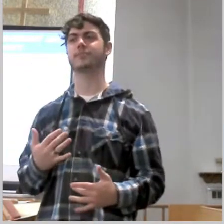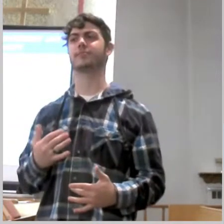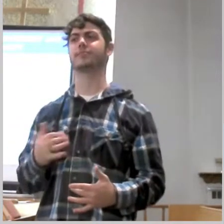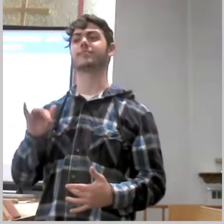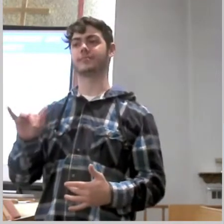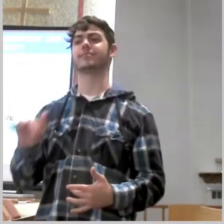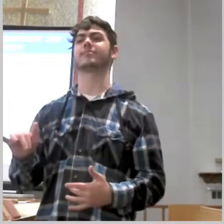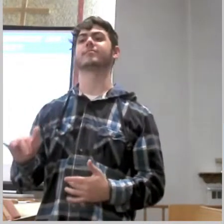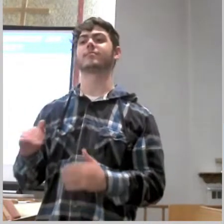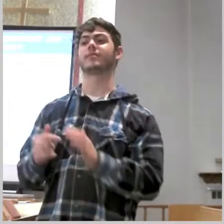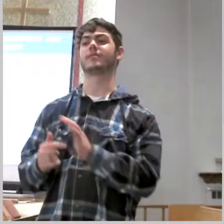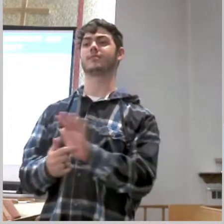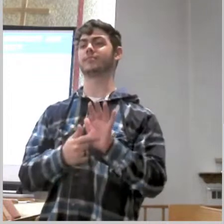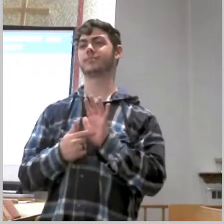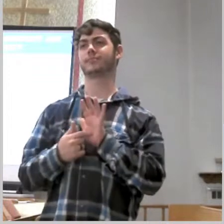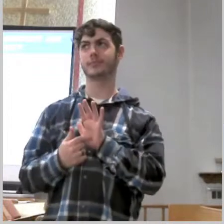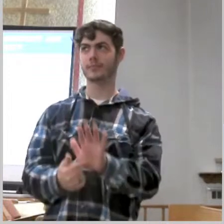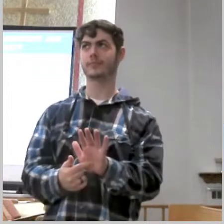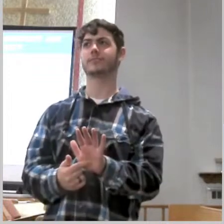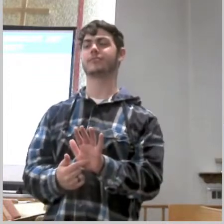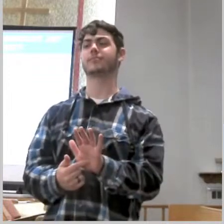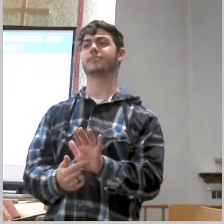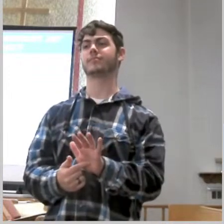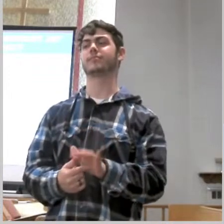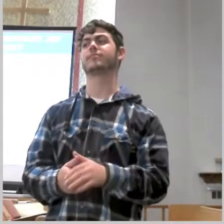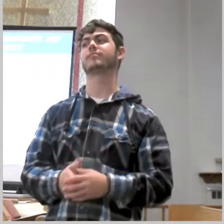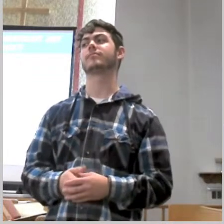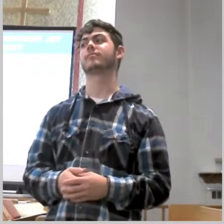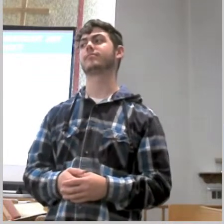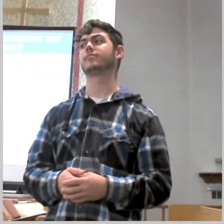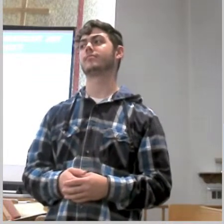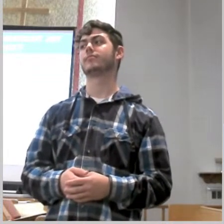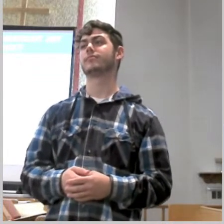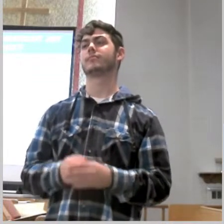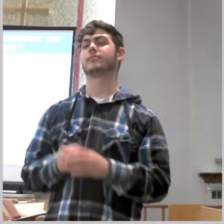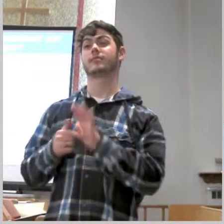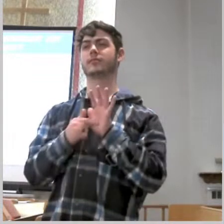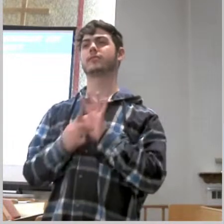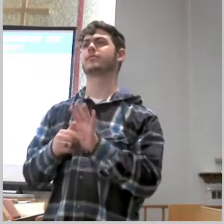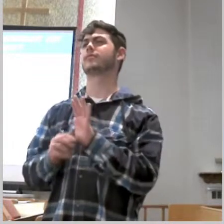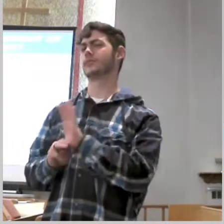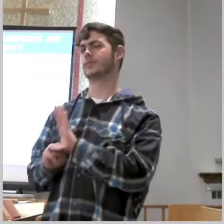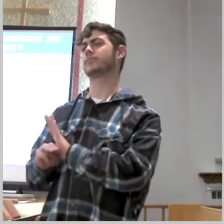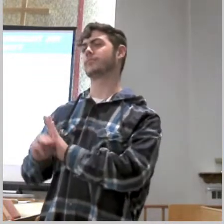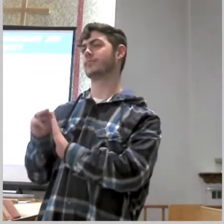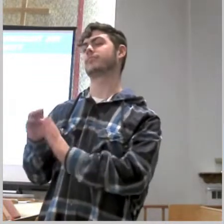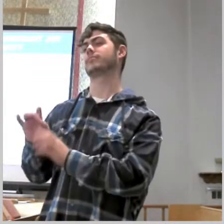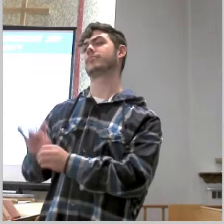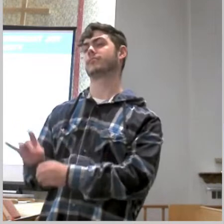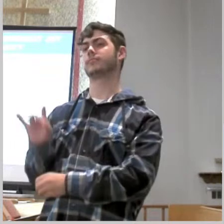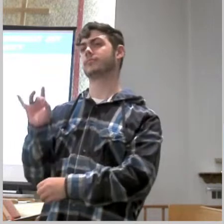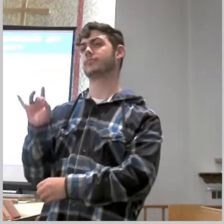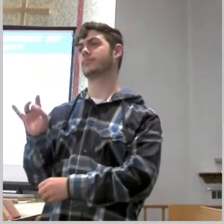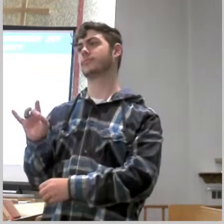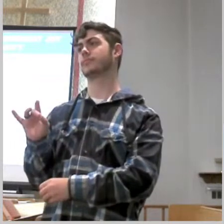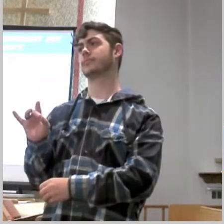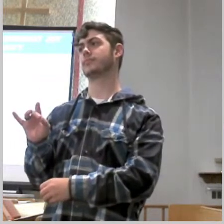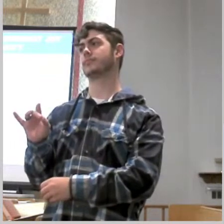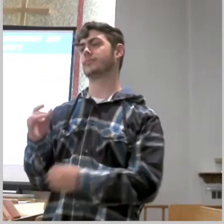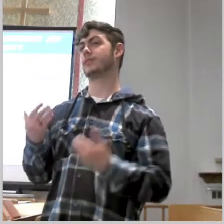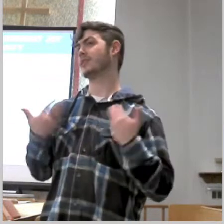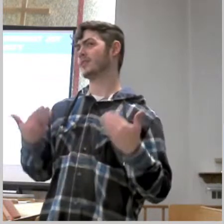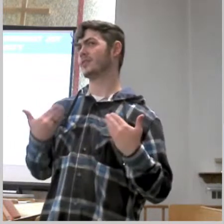a testament and is certainly a sign of a mature spirit. It's not a joy rooted